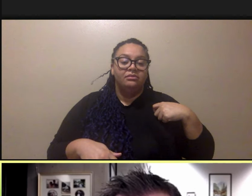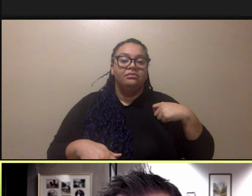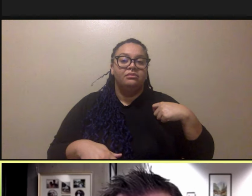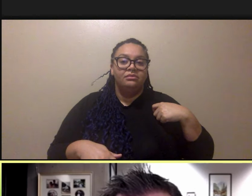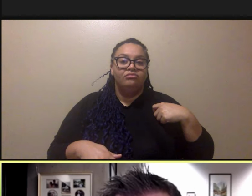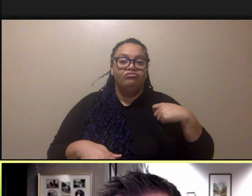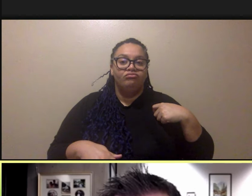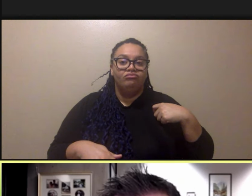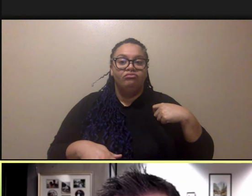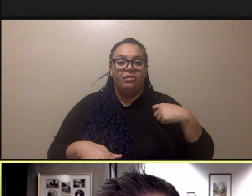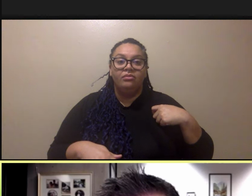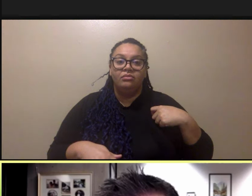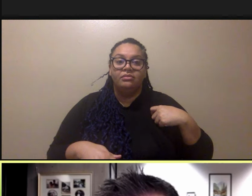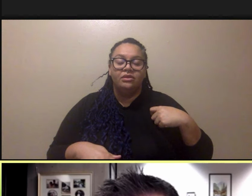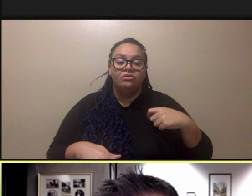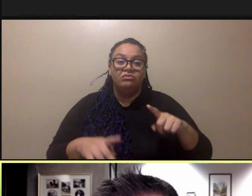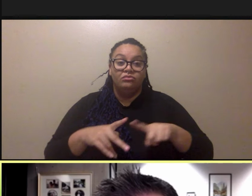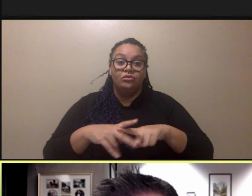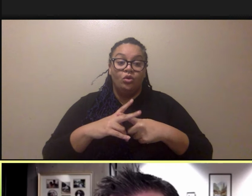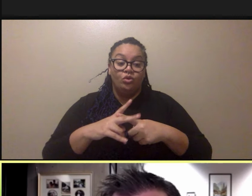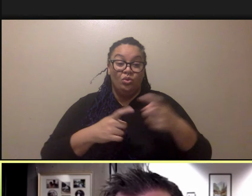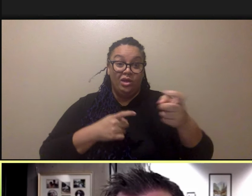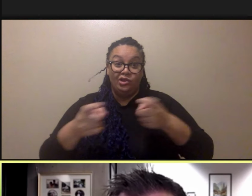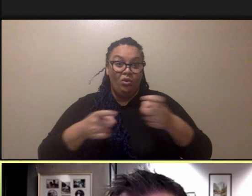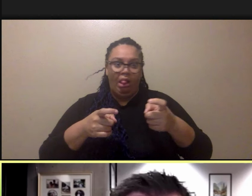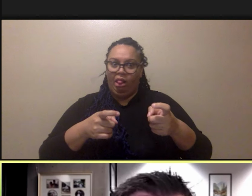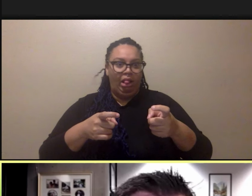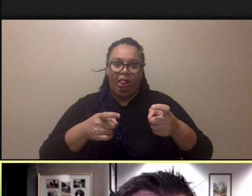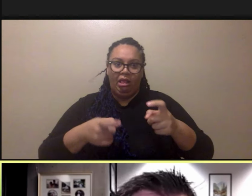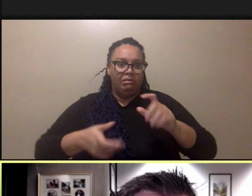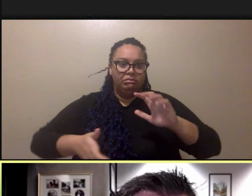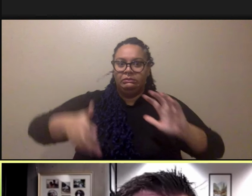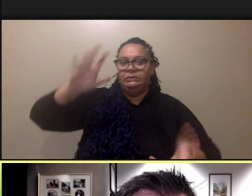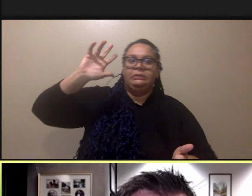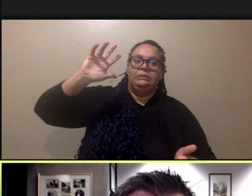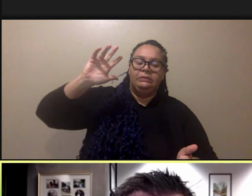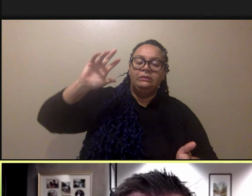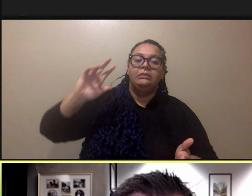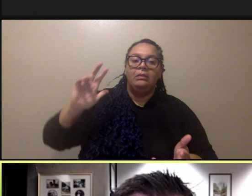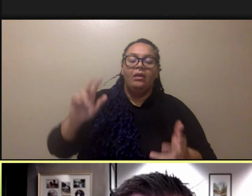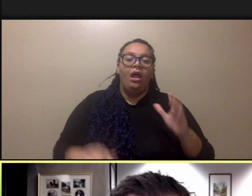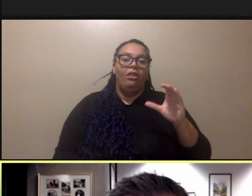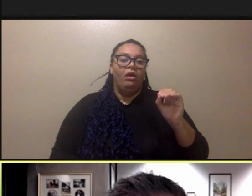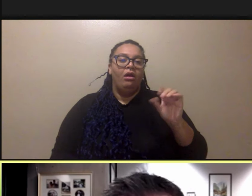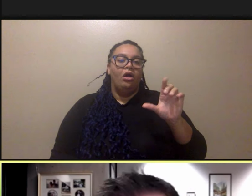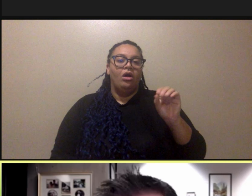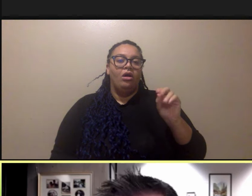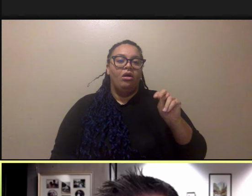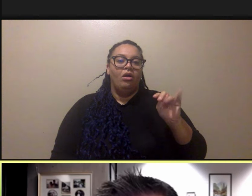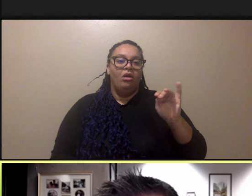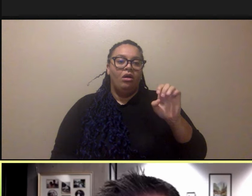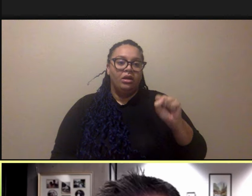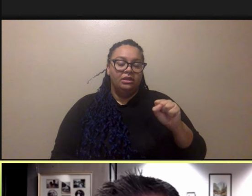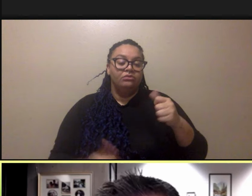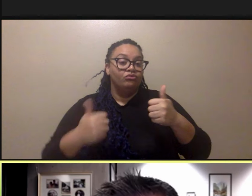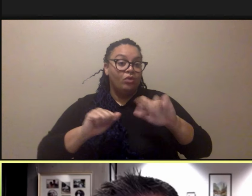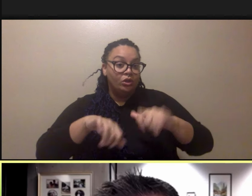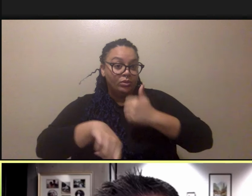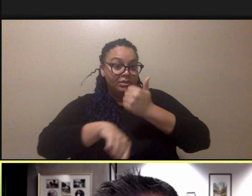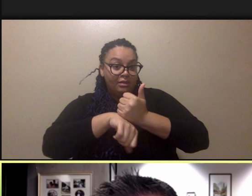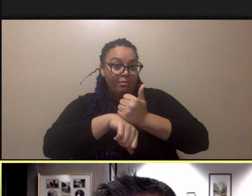and began to lose control of all of the colonies that it initially tried to establish, and